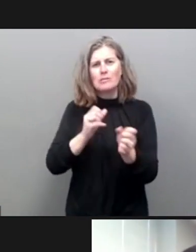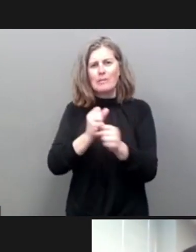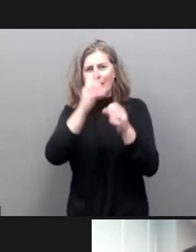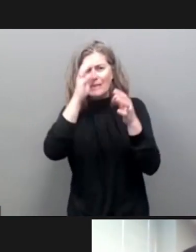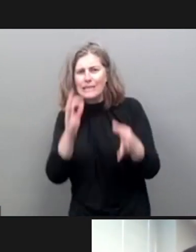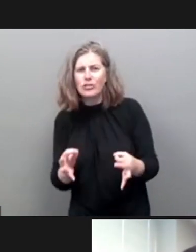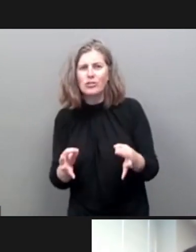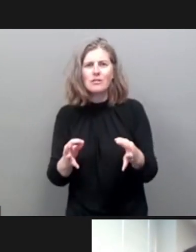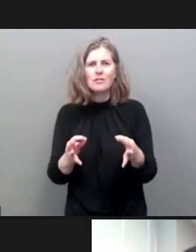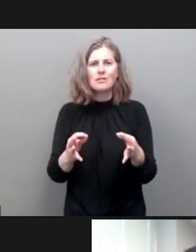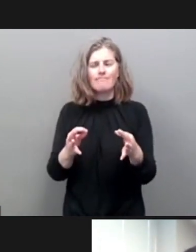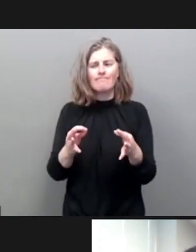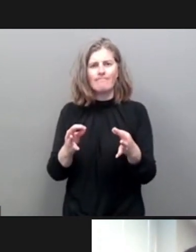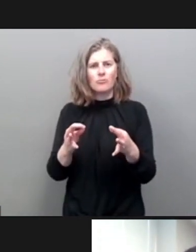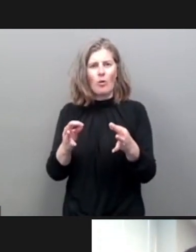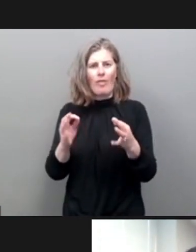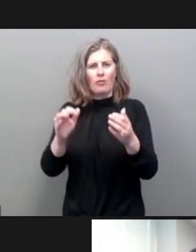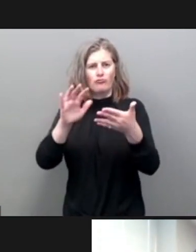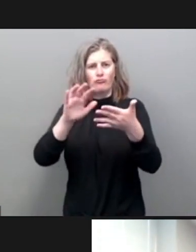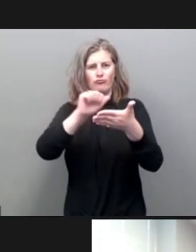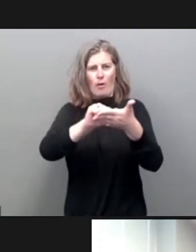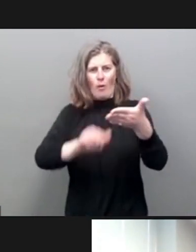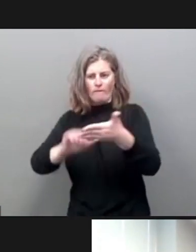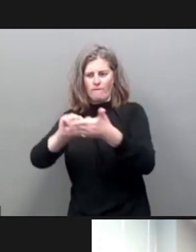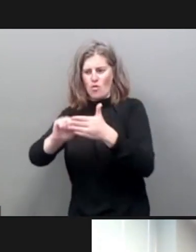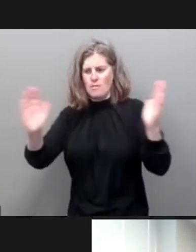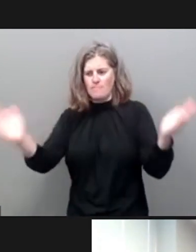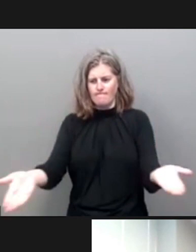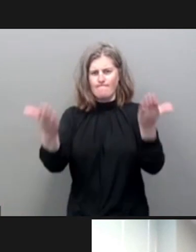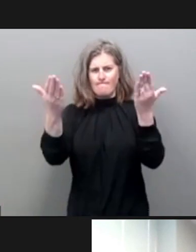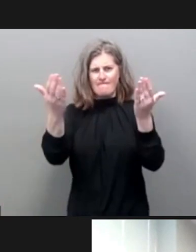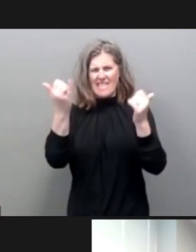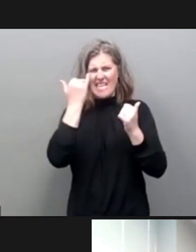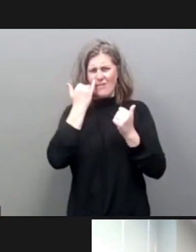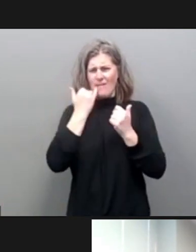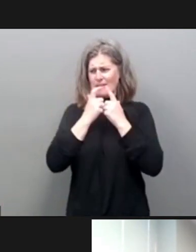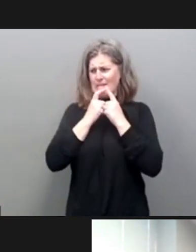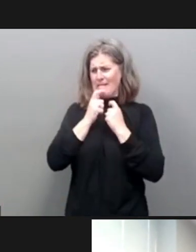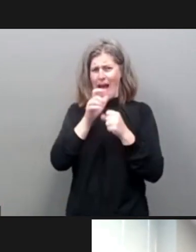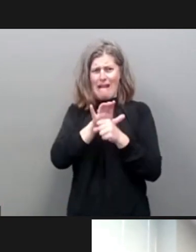professionals make decisions when care needs to be rationed.